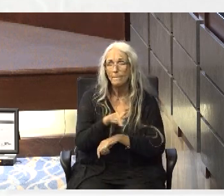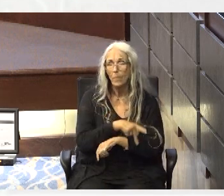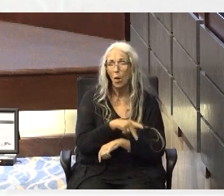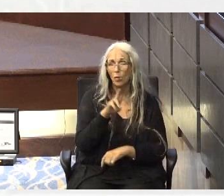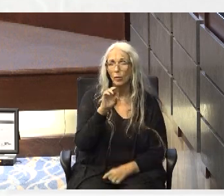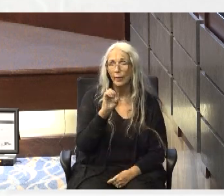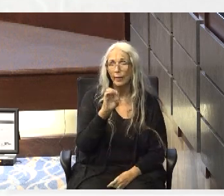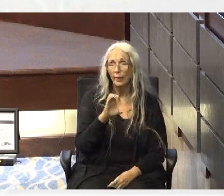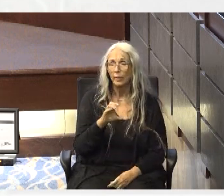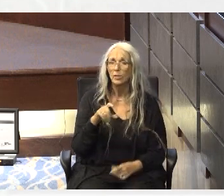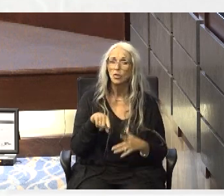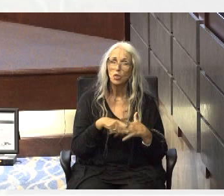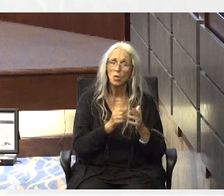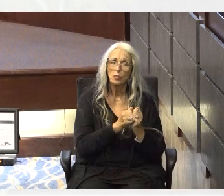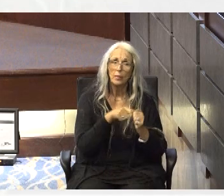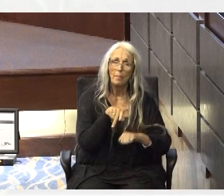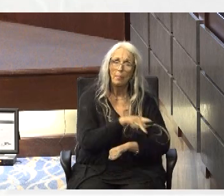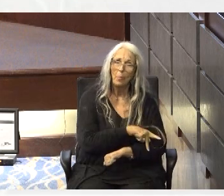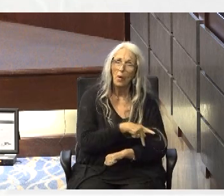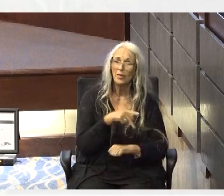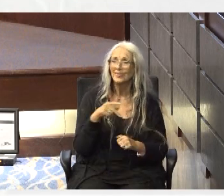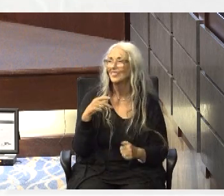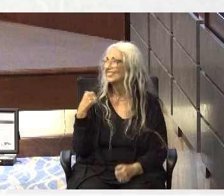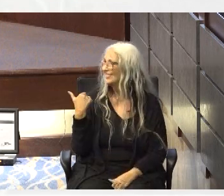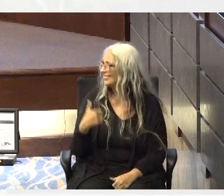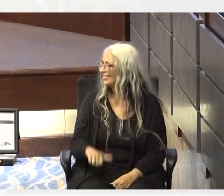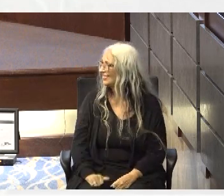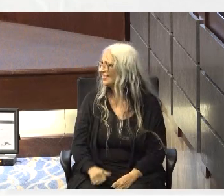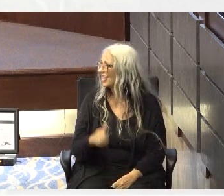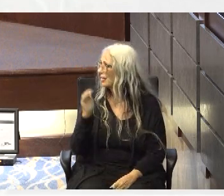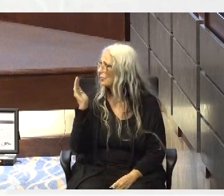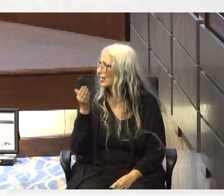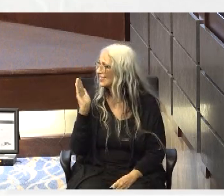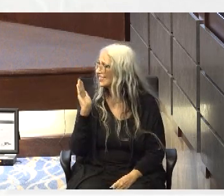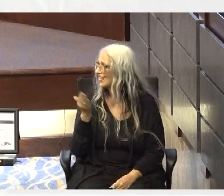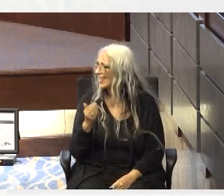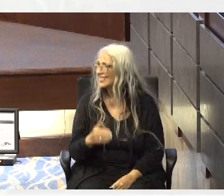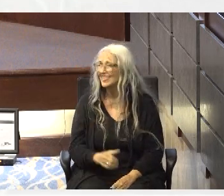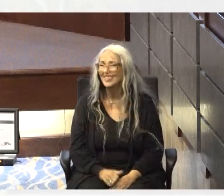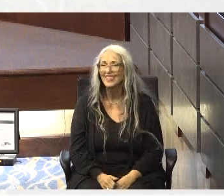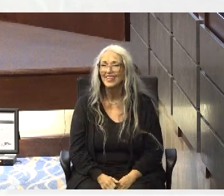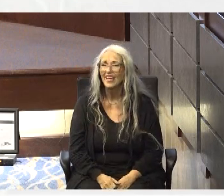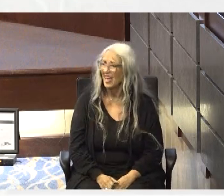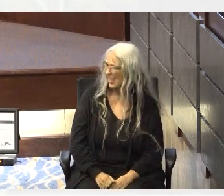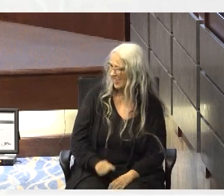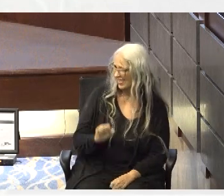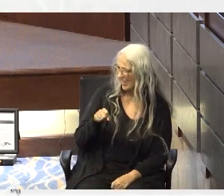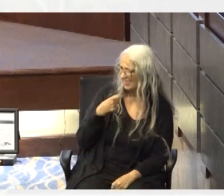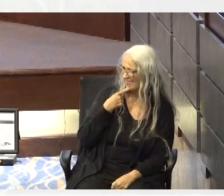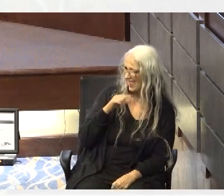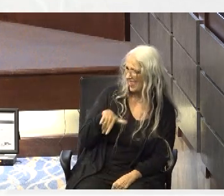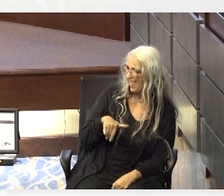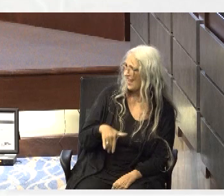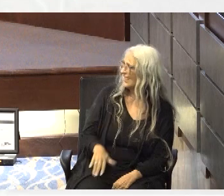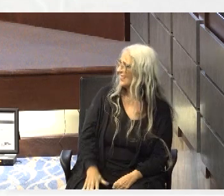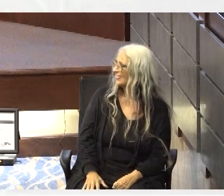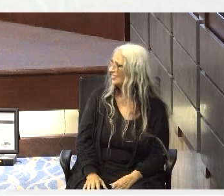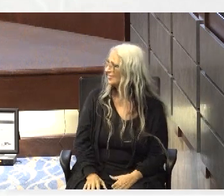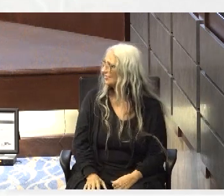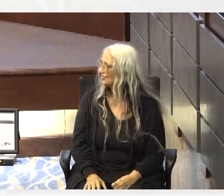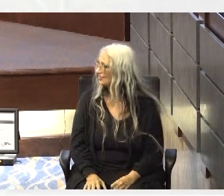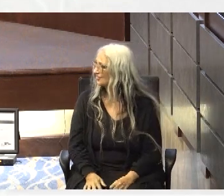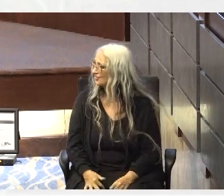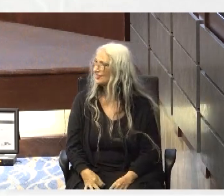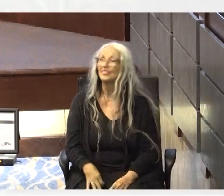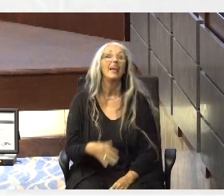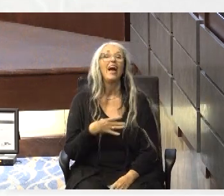all starts with parks, and our presentation starts with parks. And, Did you care to say that, Jonathan? I mean, I